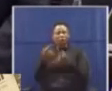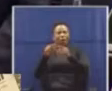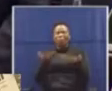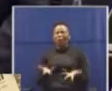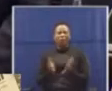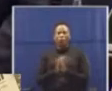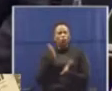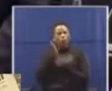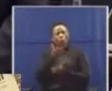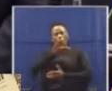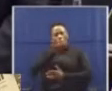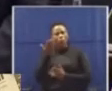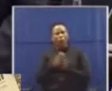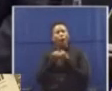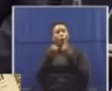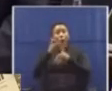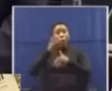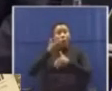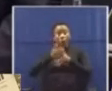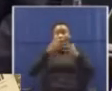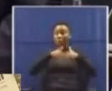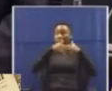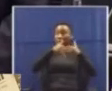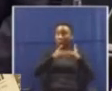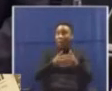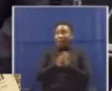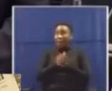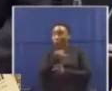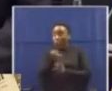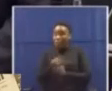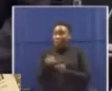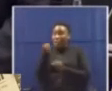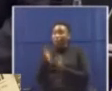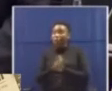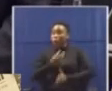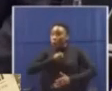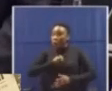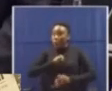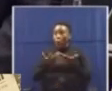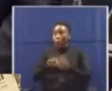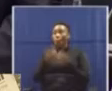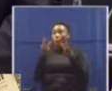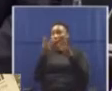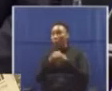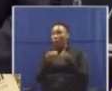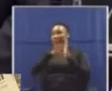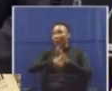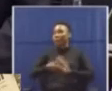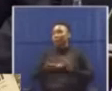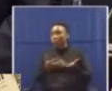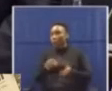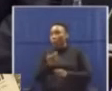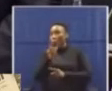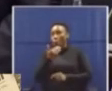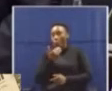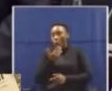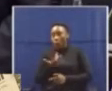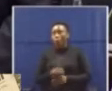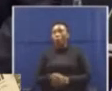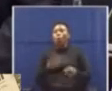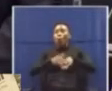many of those jobs created went to youth or people living with disabilities. Furthermore, 3.7 million